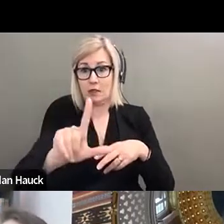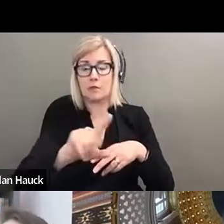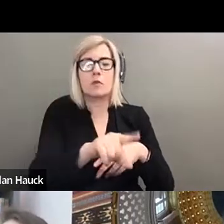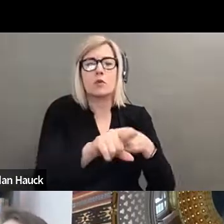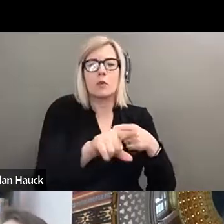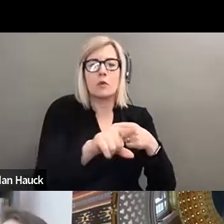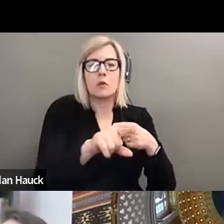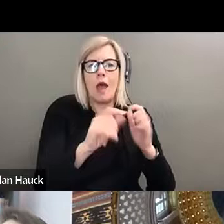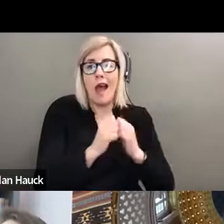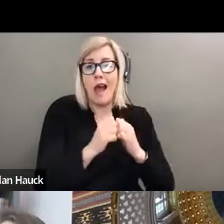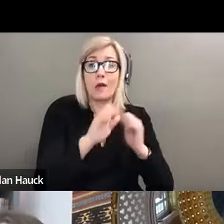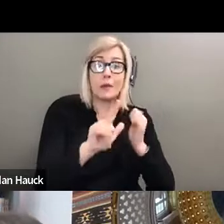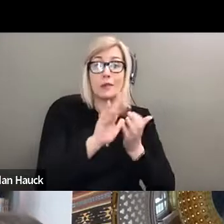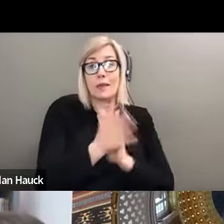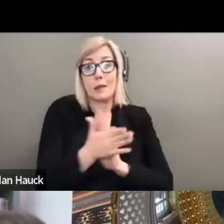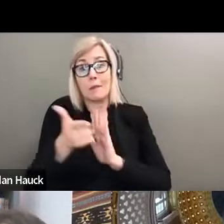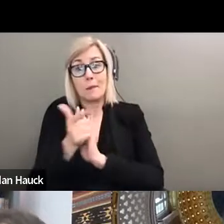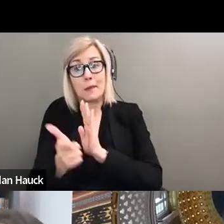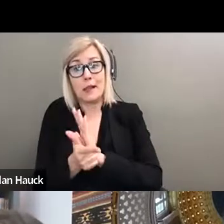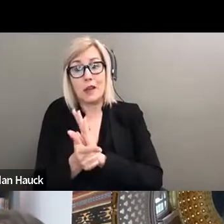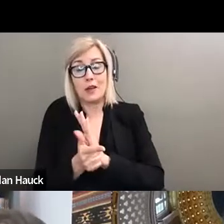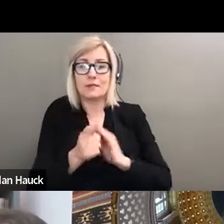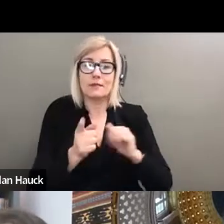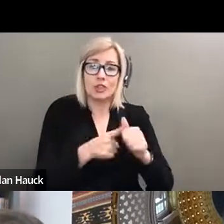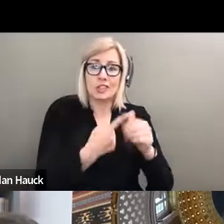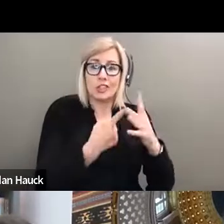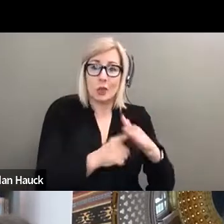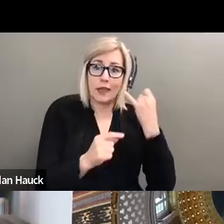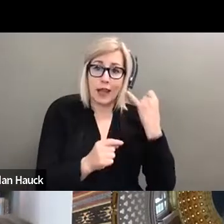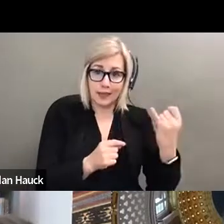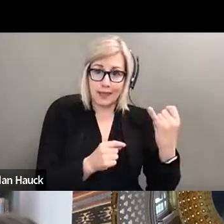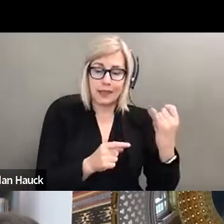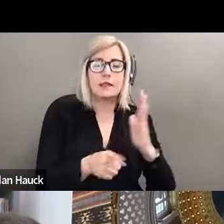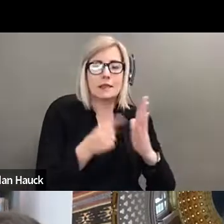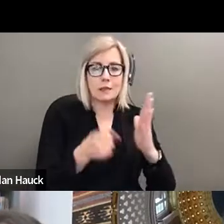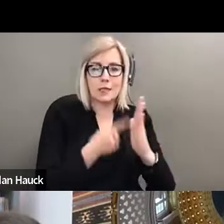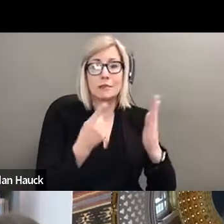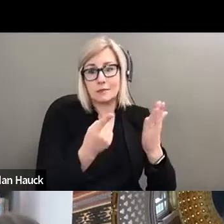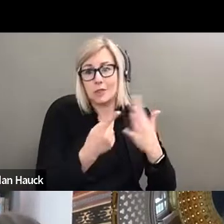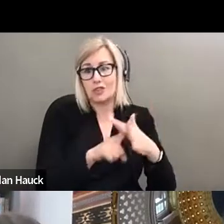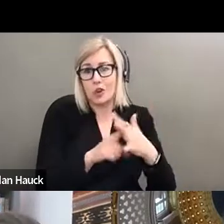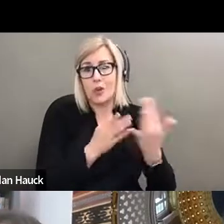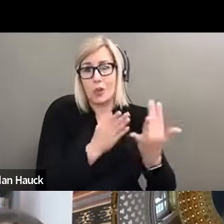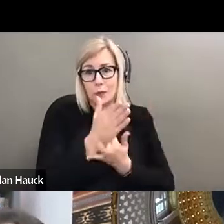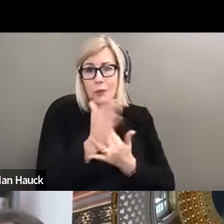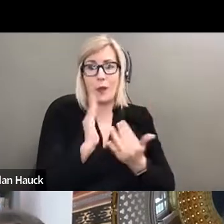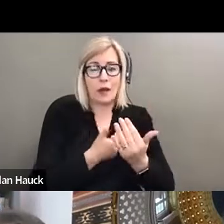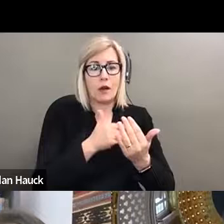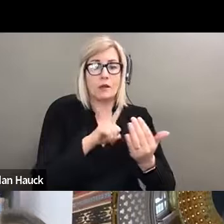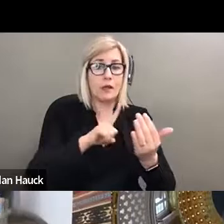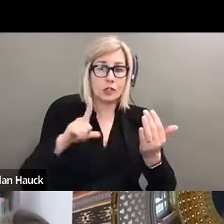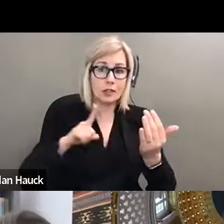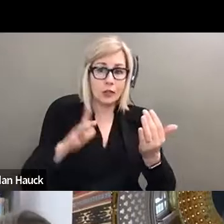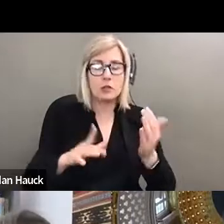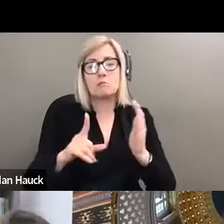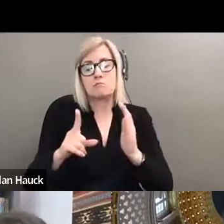about how do bills become a law, and usually they start with an idea, and sometimes those do start by our legislators. But